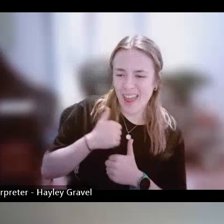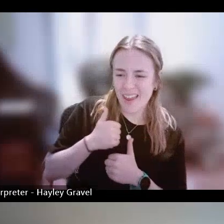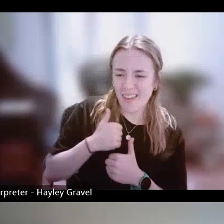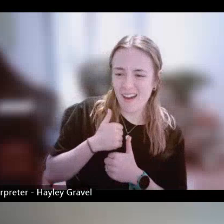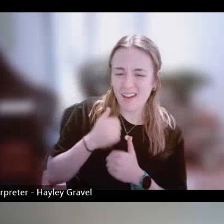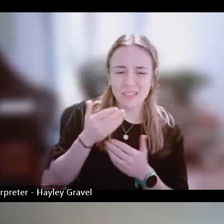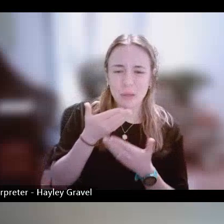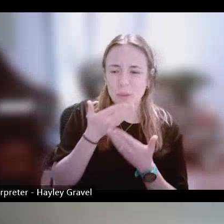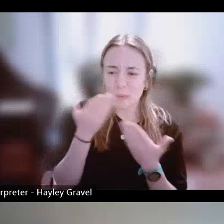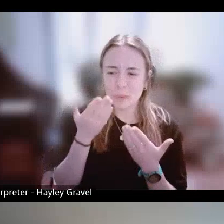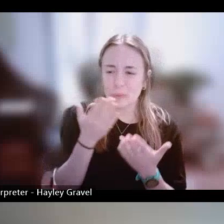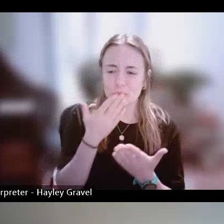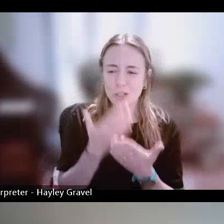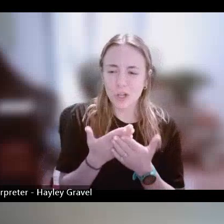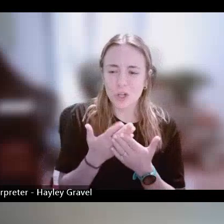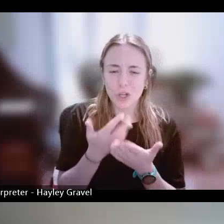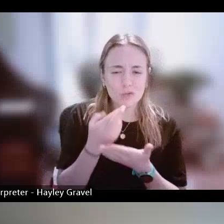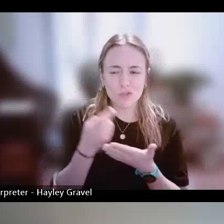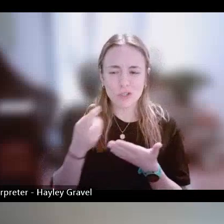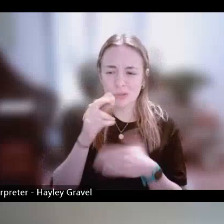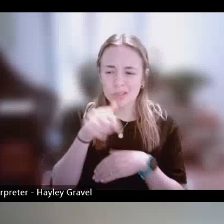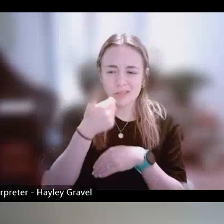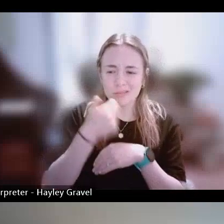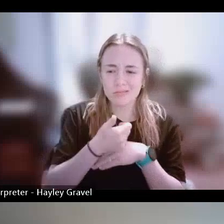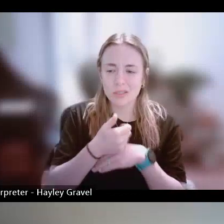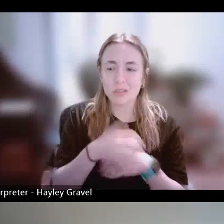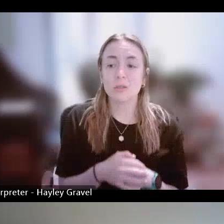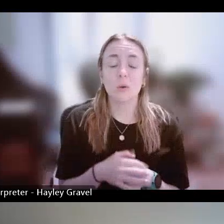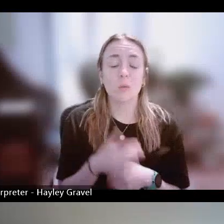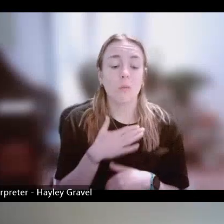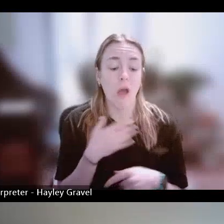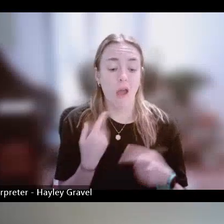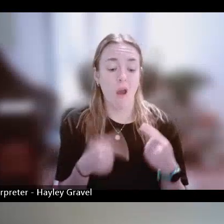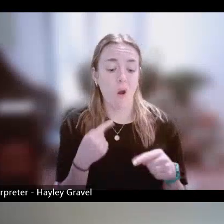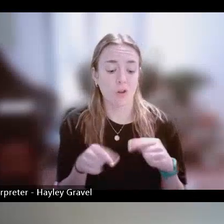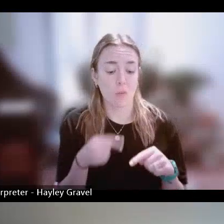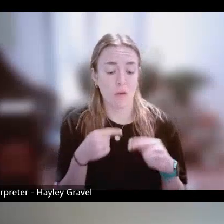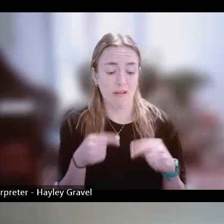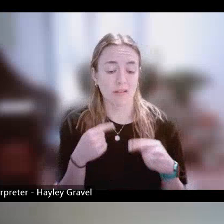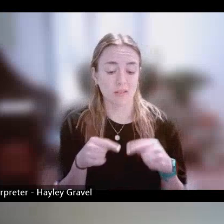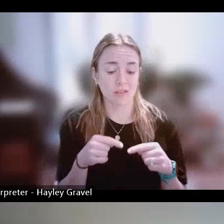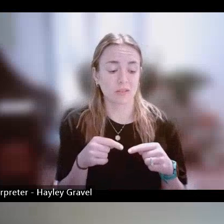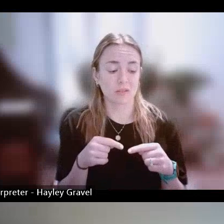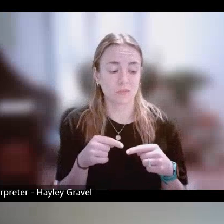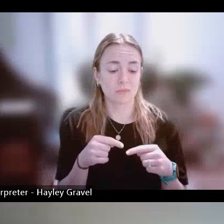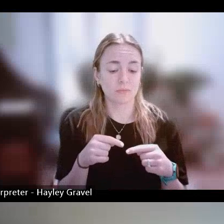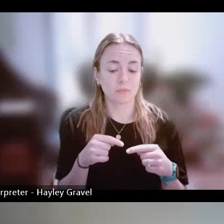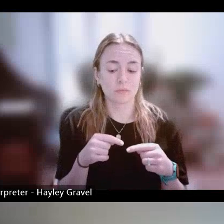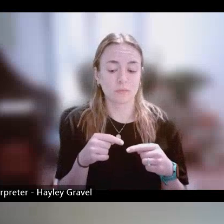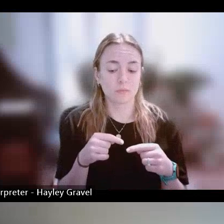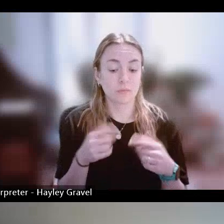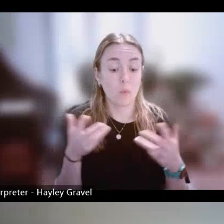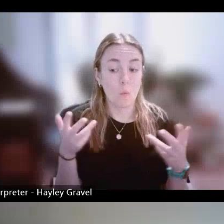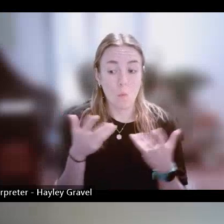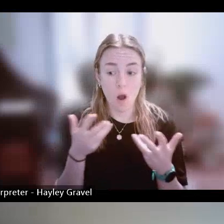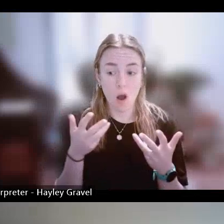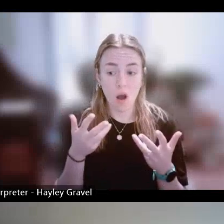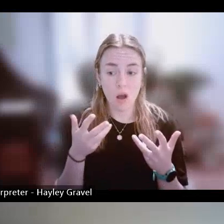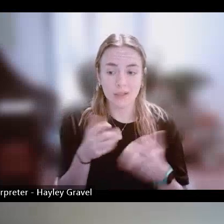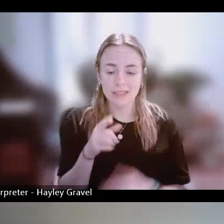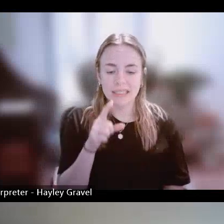of great resources in place. So my argument really is going to be that there needs to be some